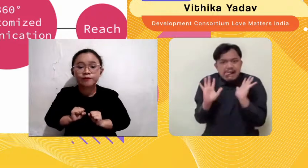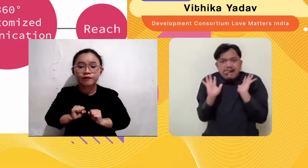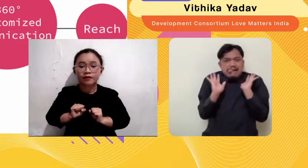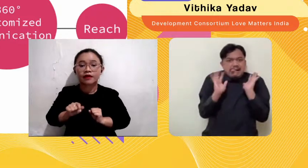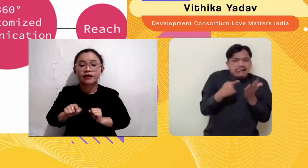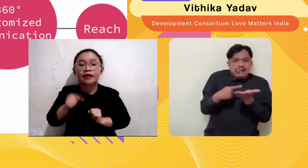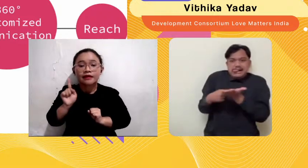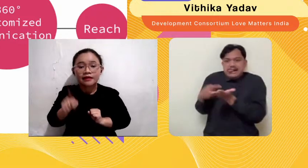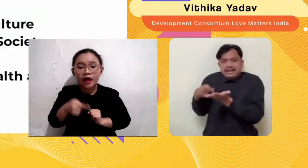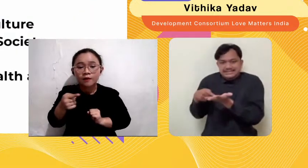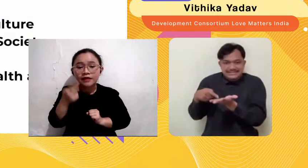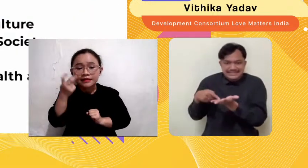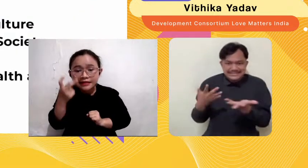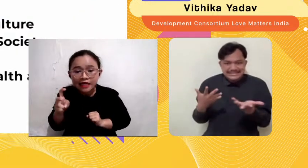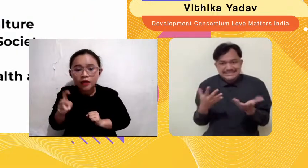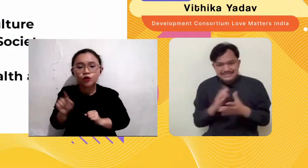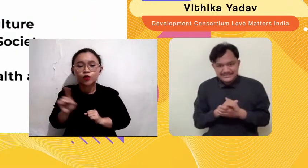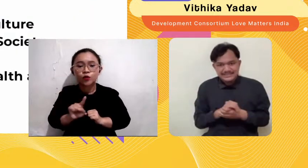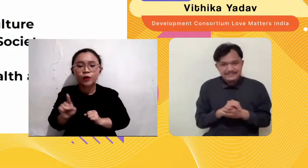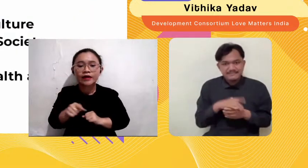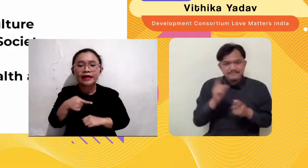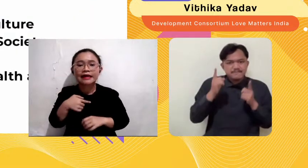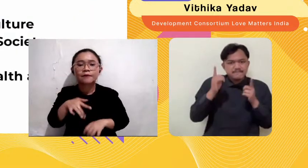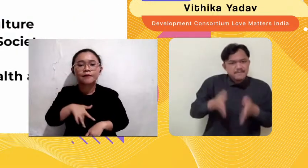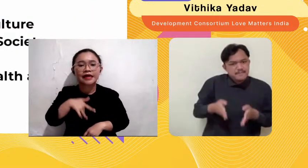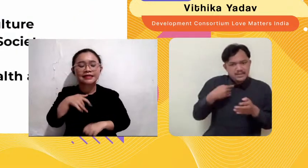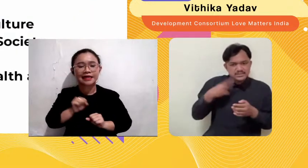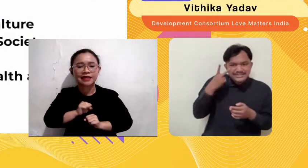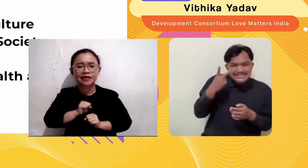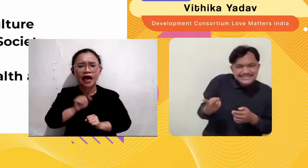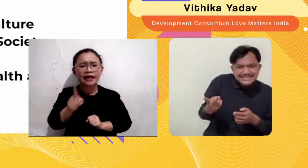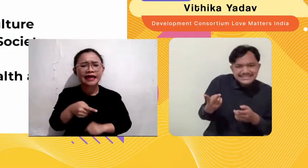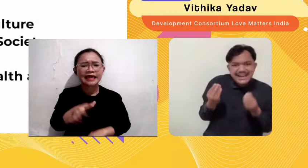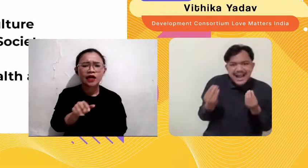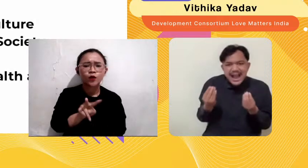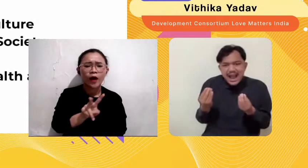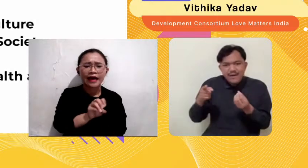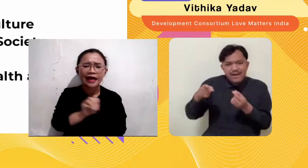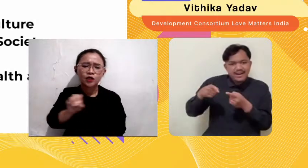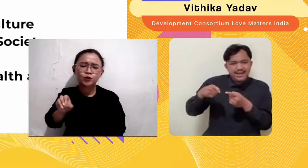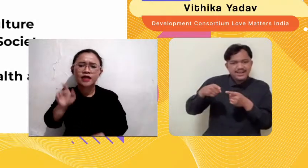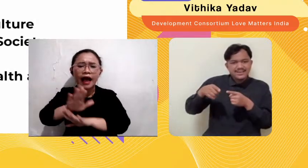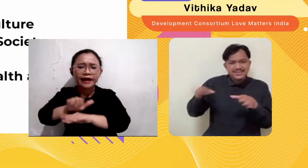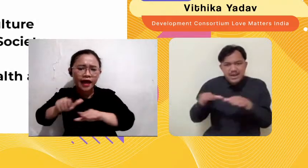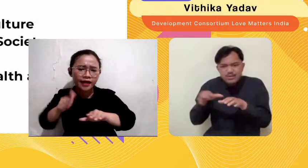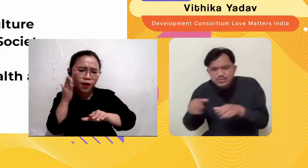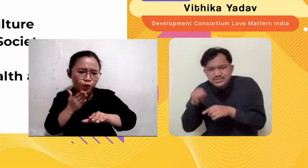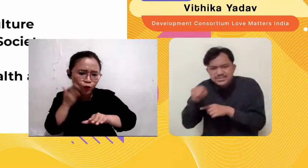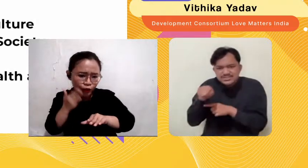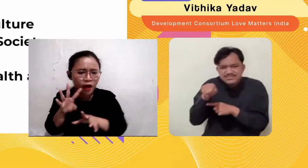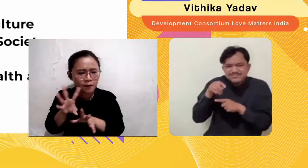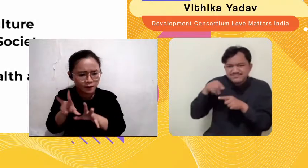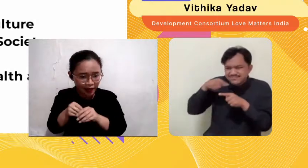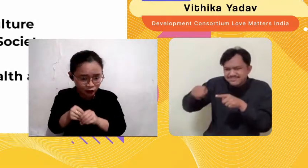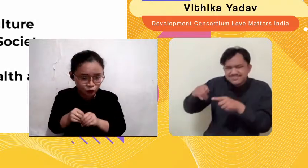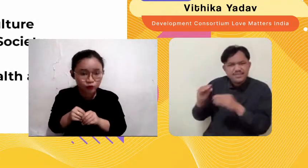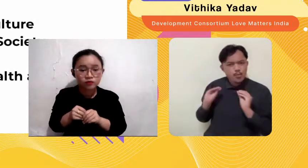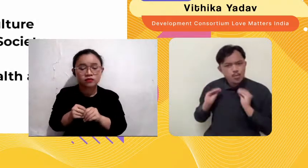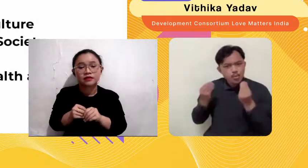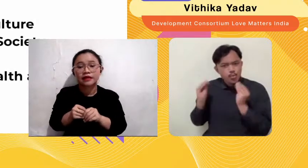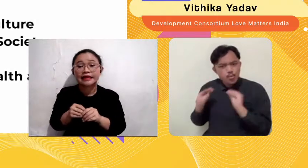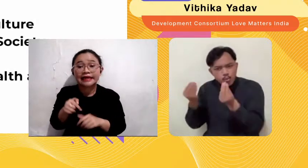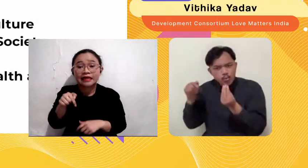of having the reach that perhaps we have of 20 million young people. When we talk about in-depth understanding, we talk